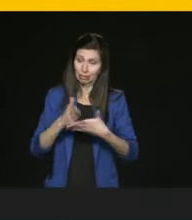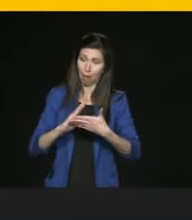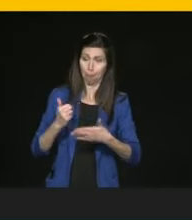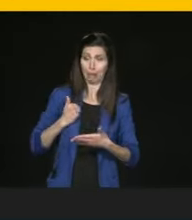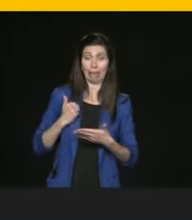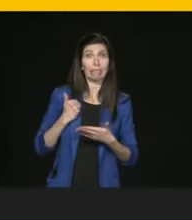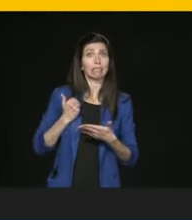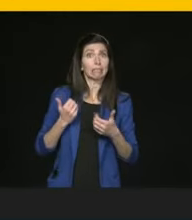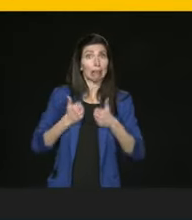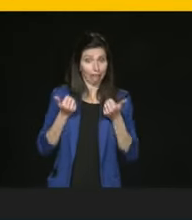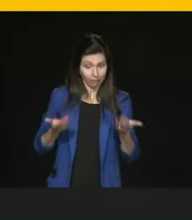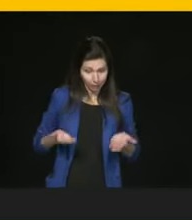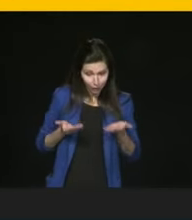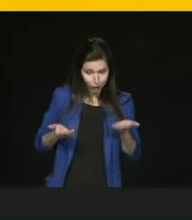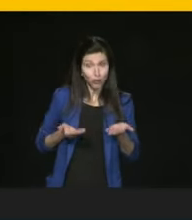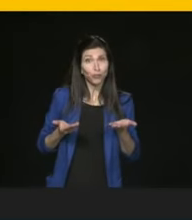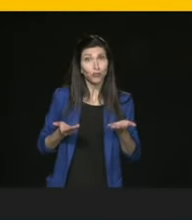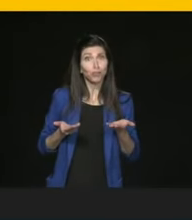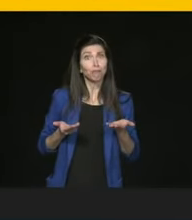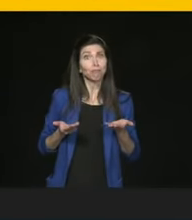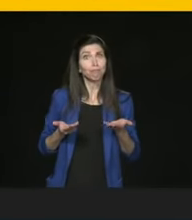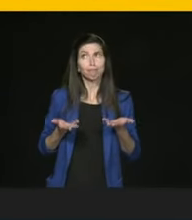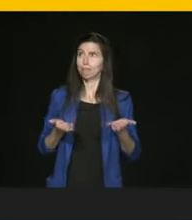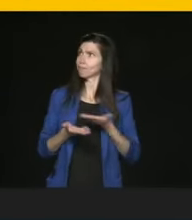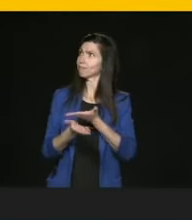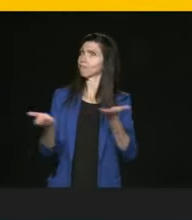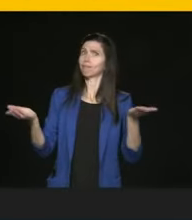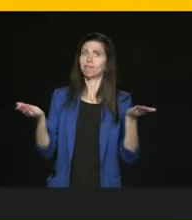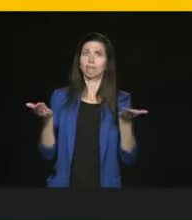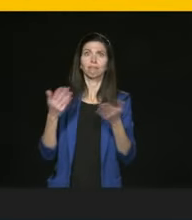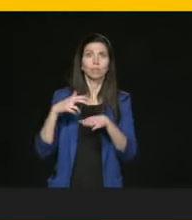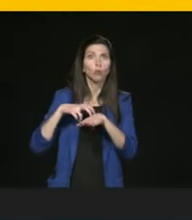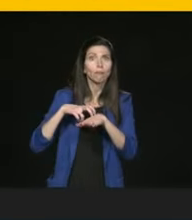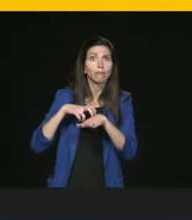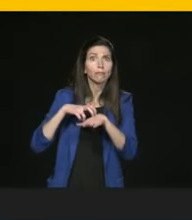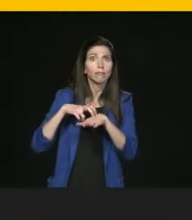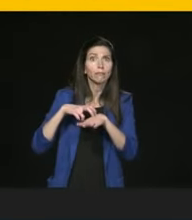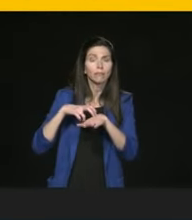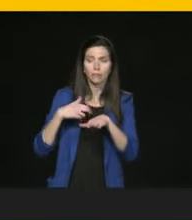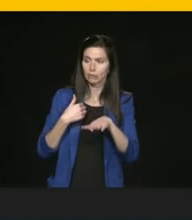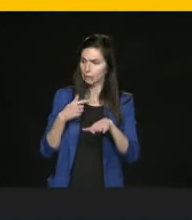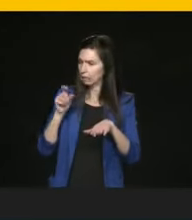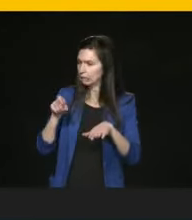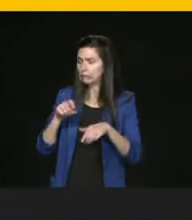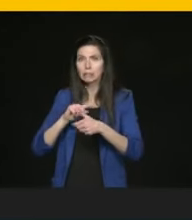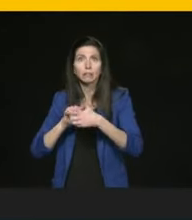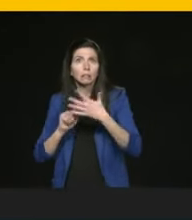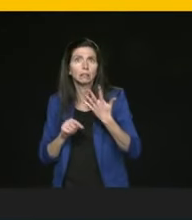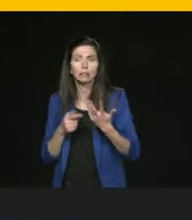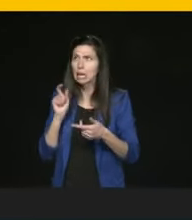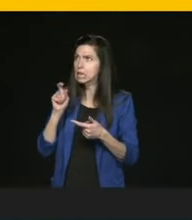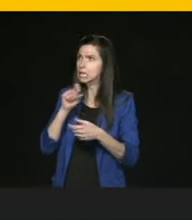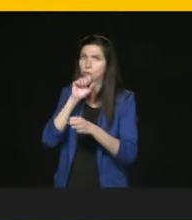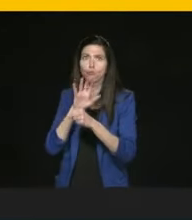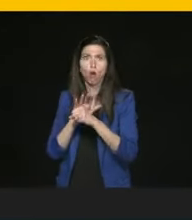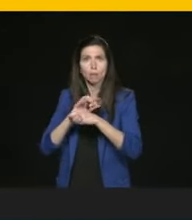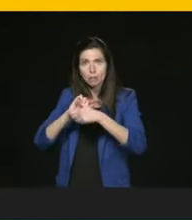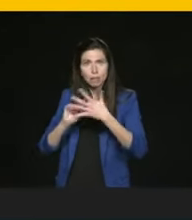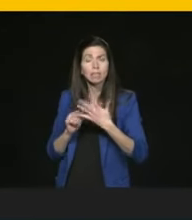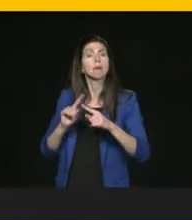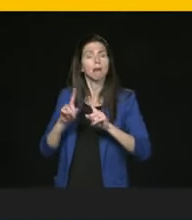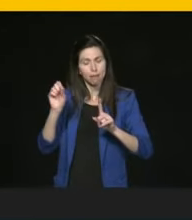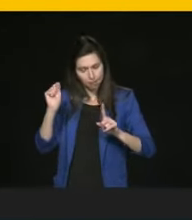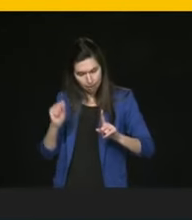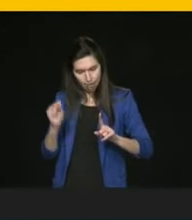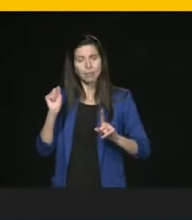that are anxious, that are in need of being reassured, and that's exactly what the responsibility of the federal government